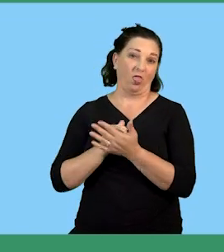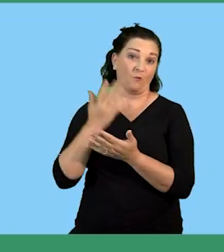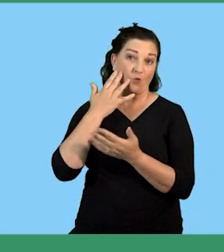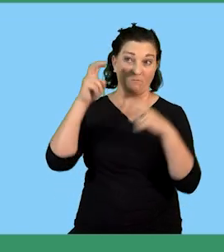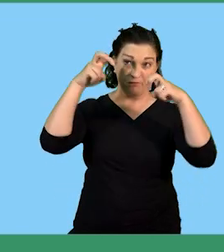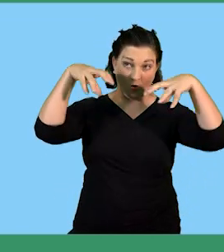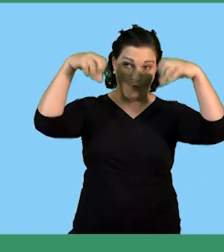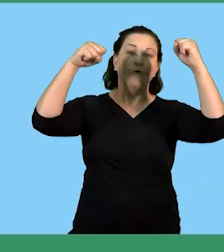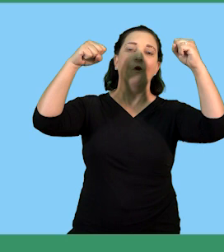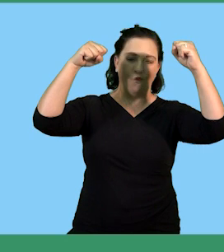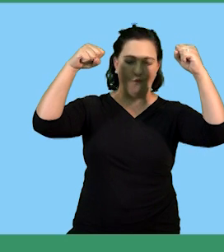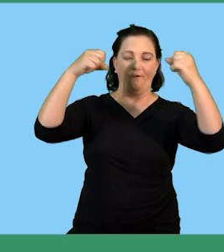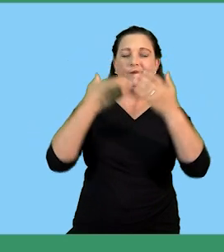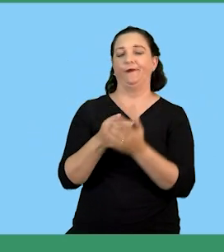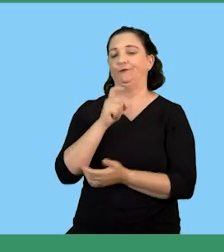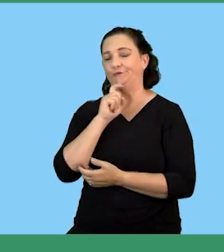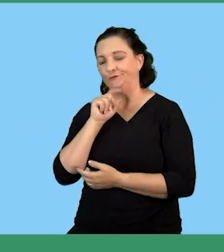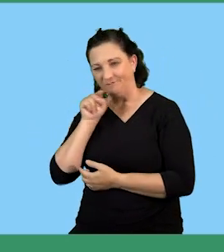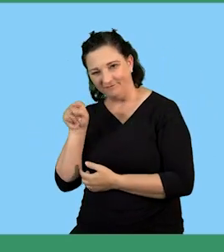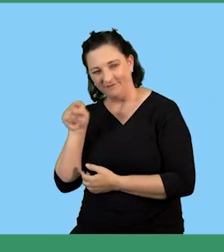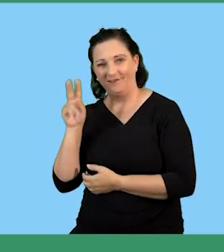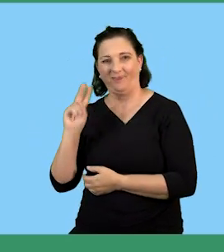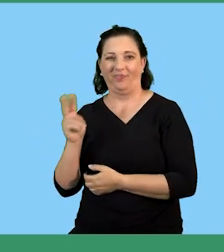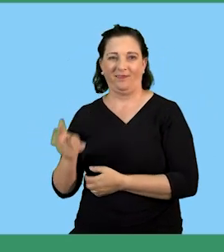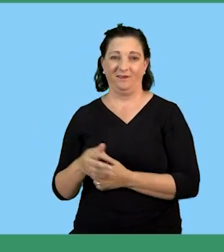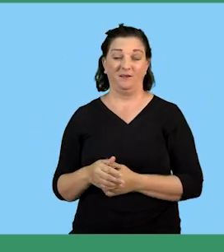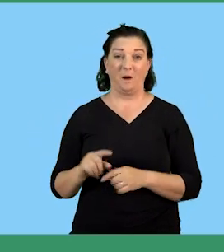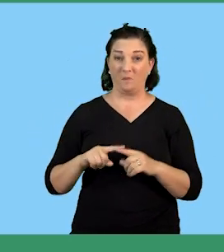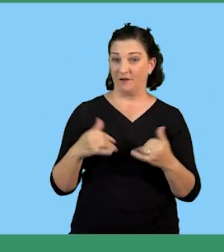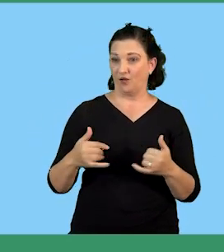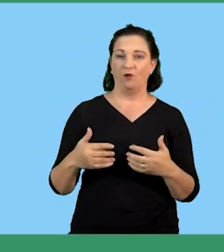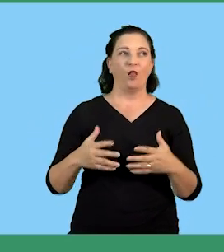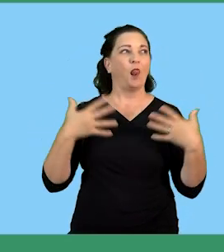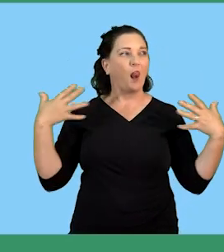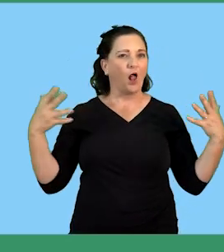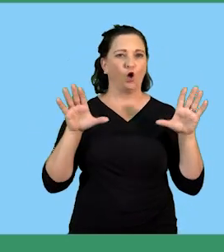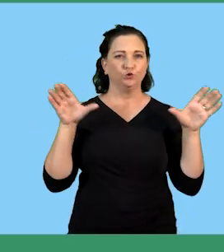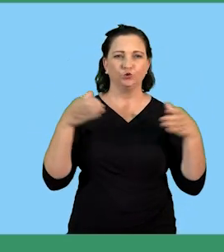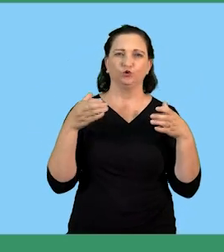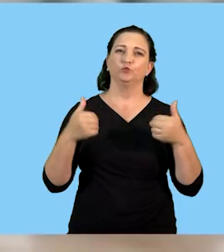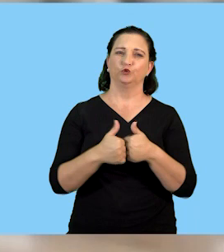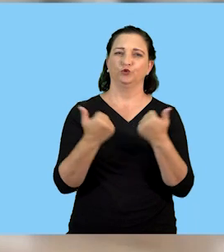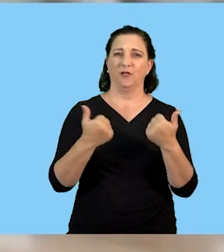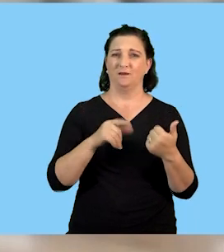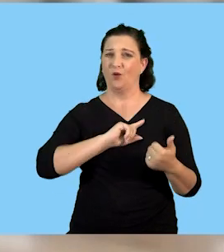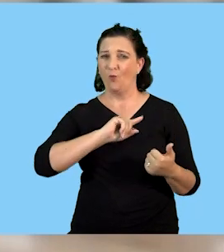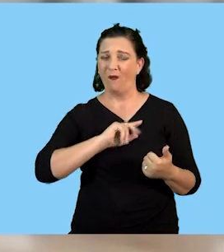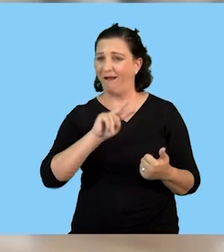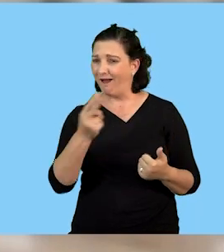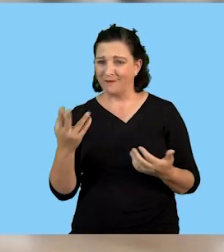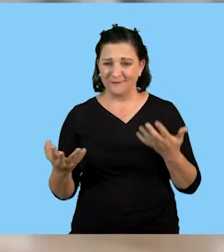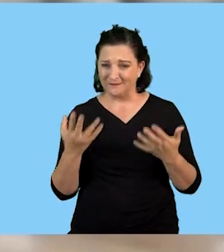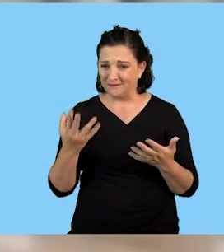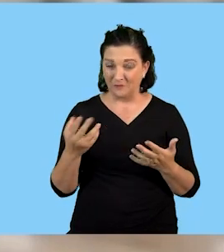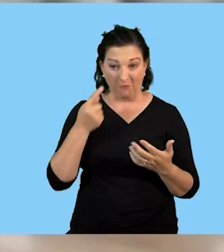load shedding. If there's load shedding, you can use it. However, now it becomes a challenge if you're using it for a large group, because maybe others might